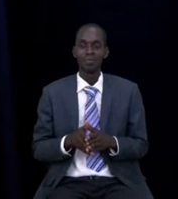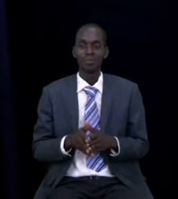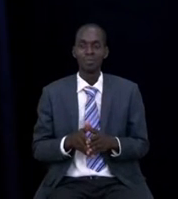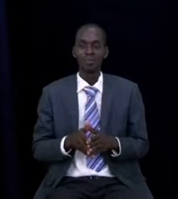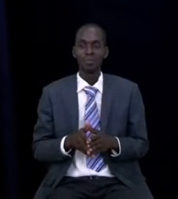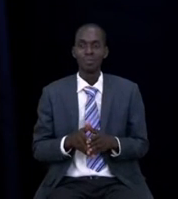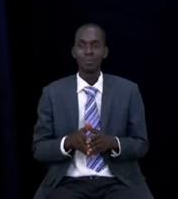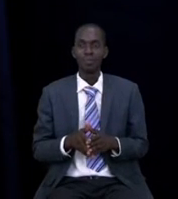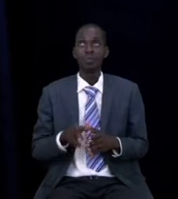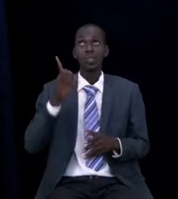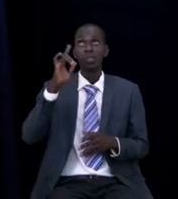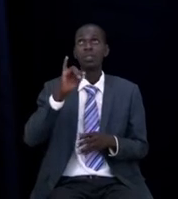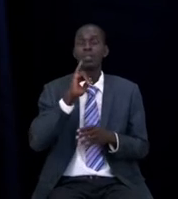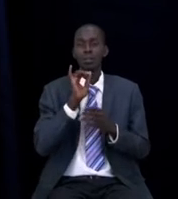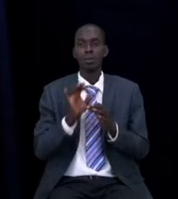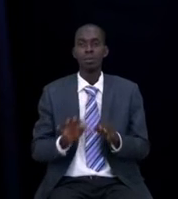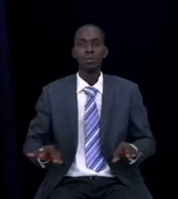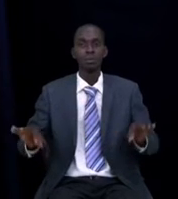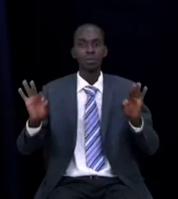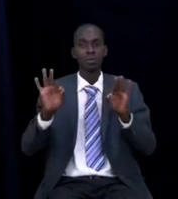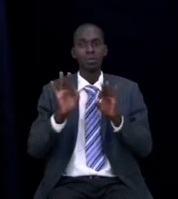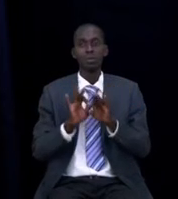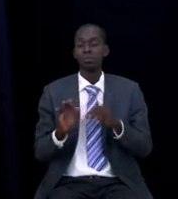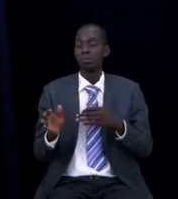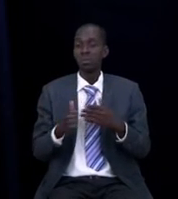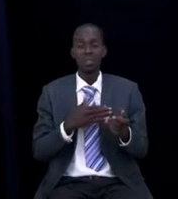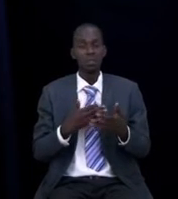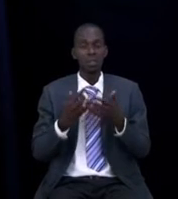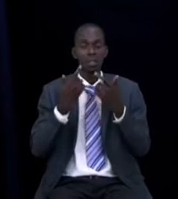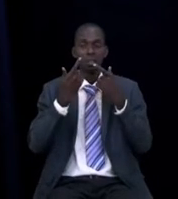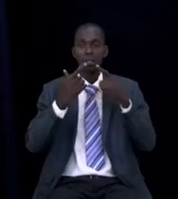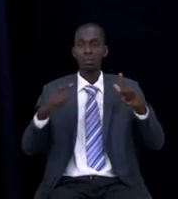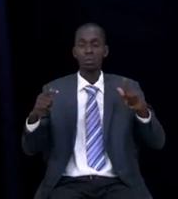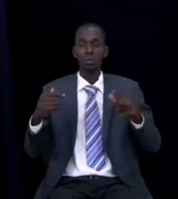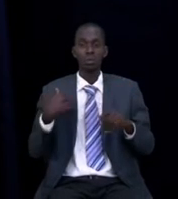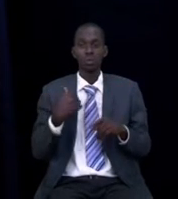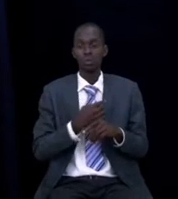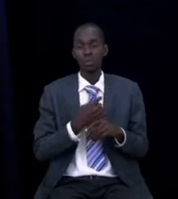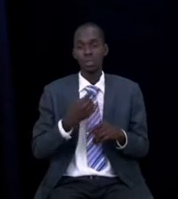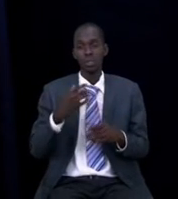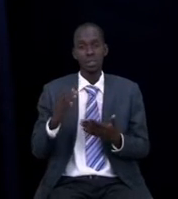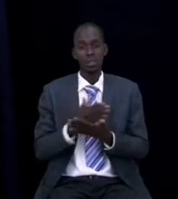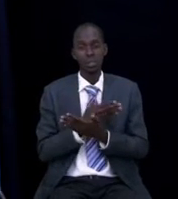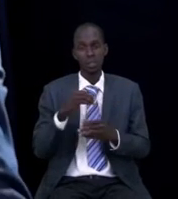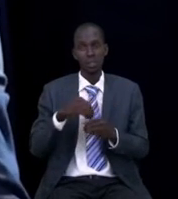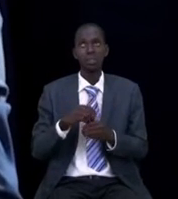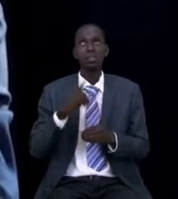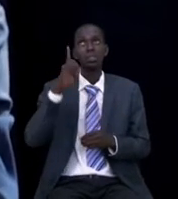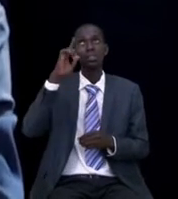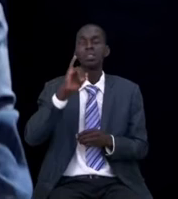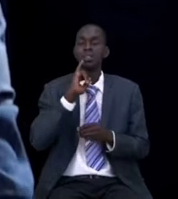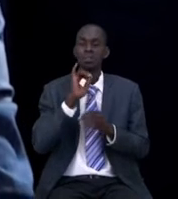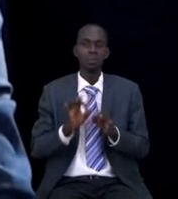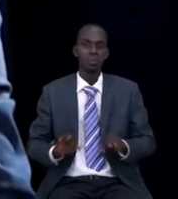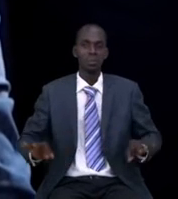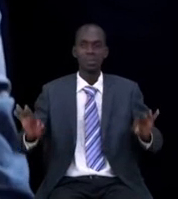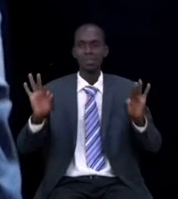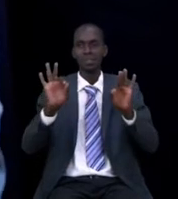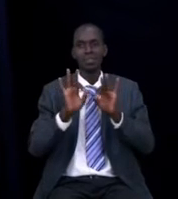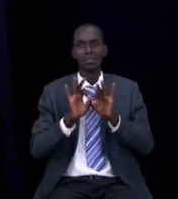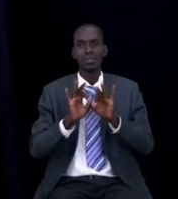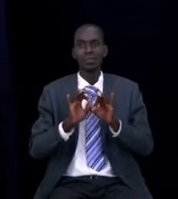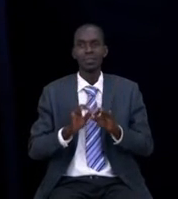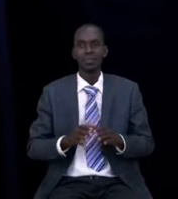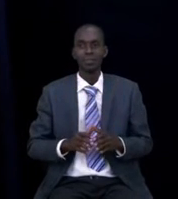He is worthy. Whatever language we sing in, He is worthy.